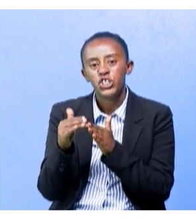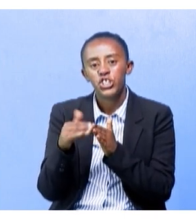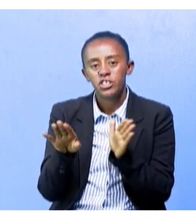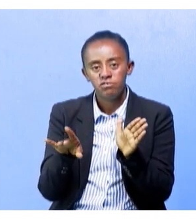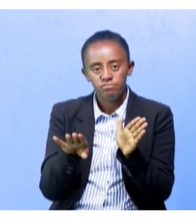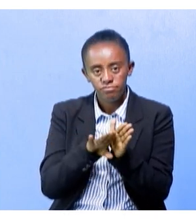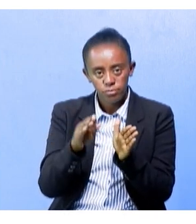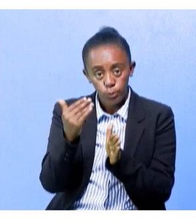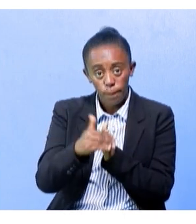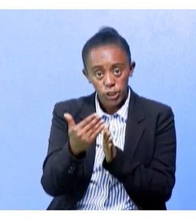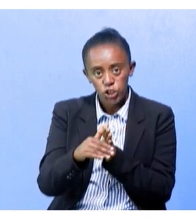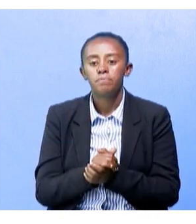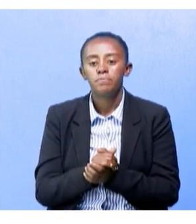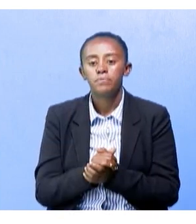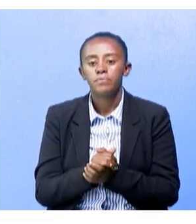The second,